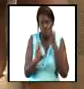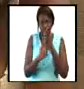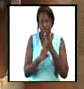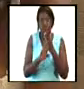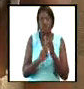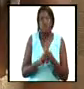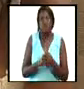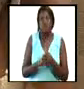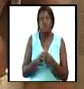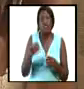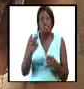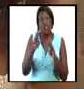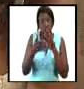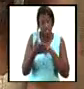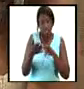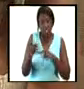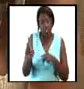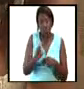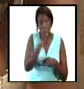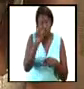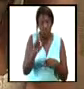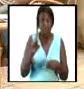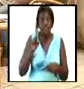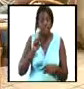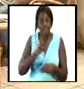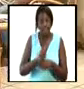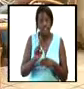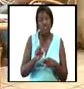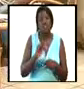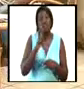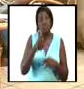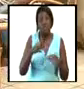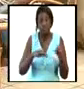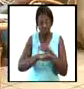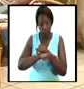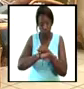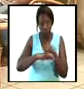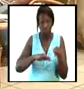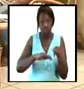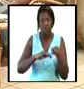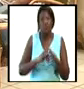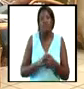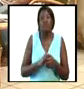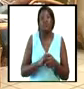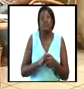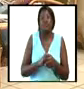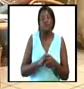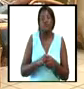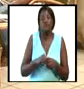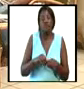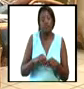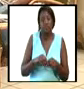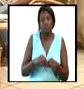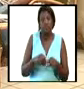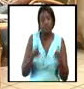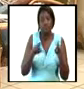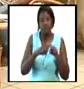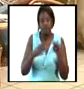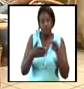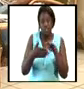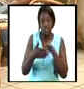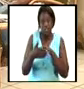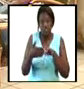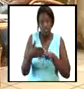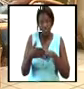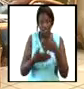Read the question first and then underline the keywords. And then when you read through the passage, you underline the answers as you go